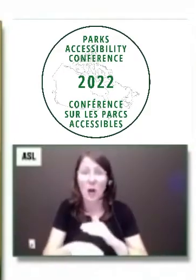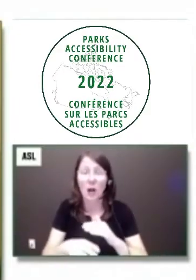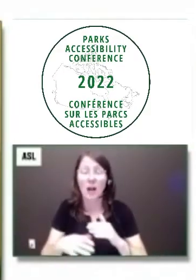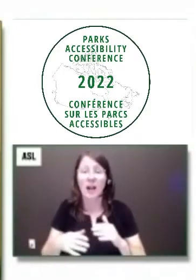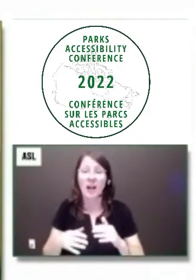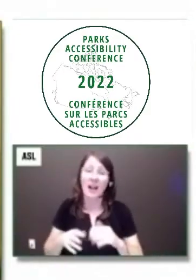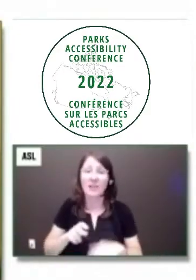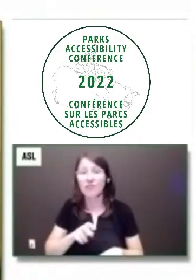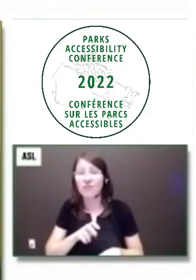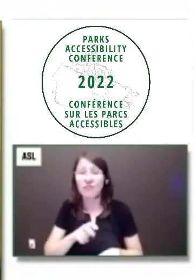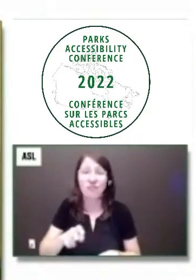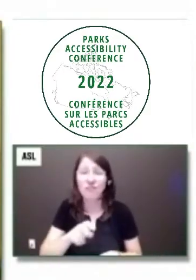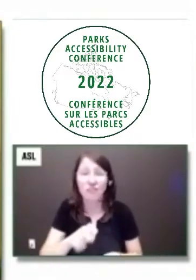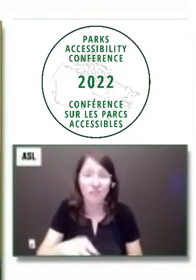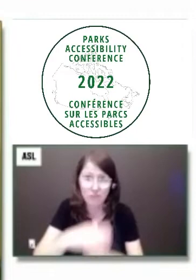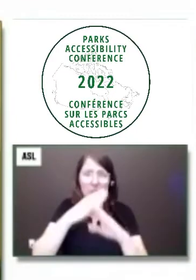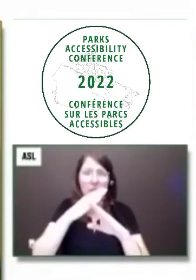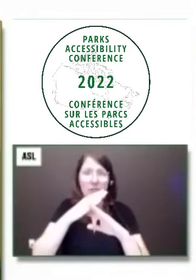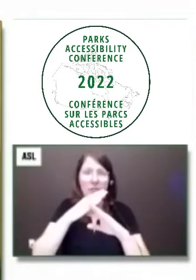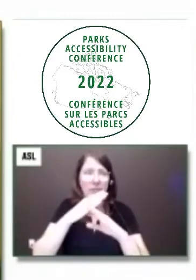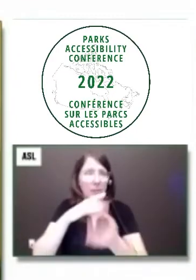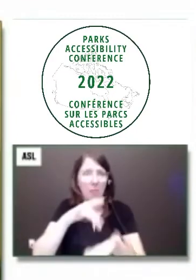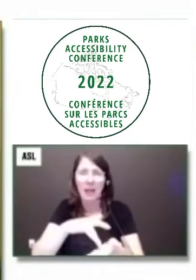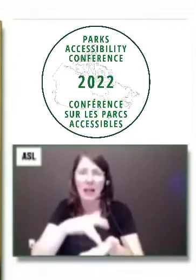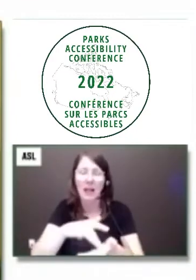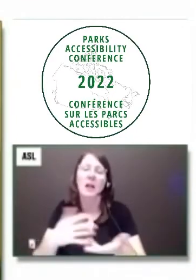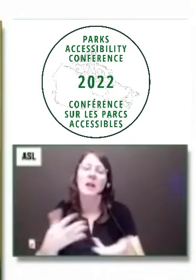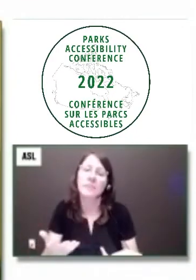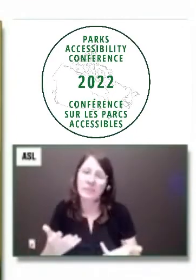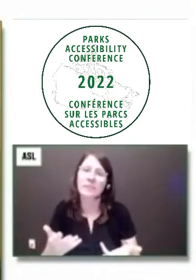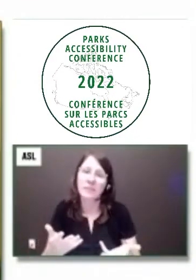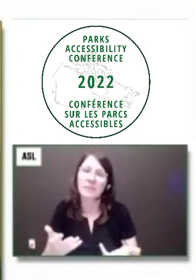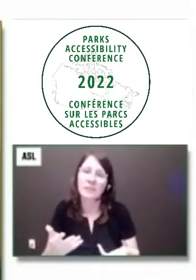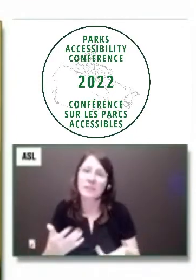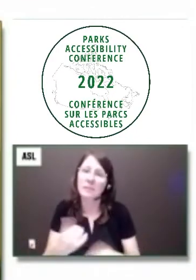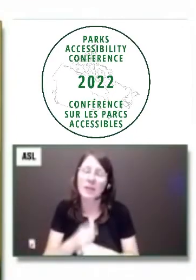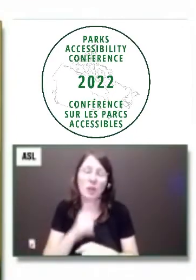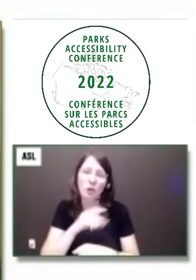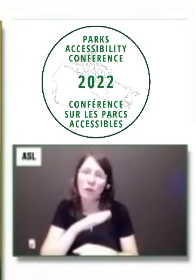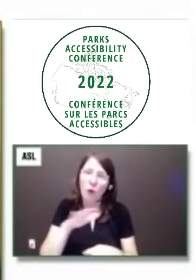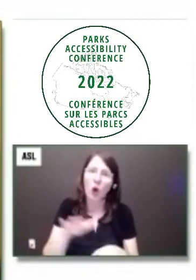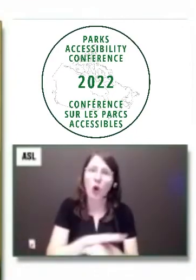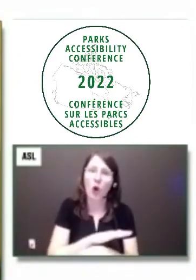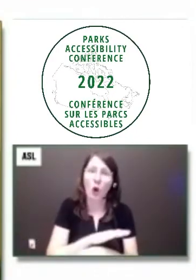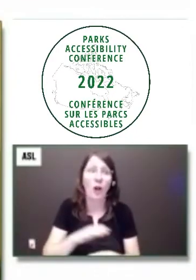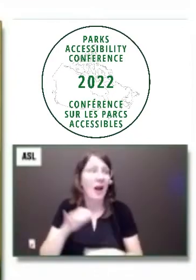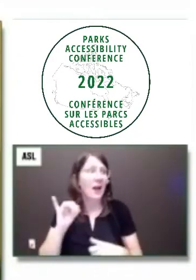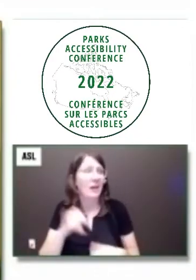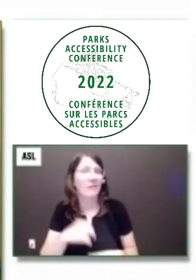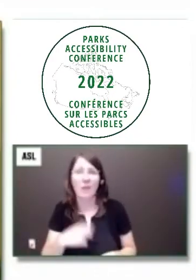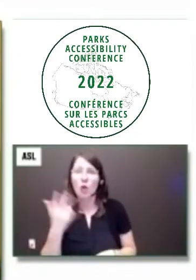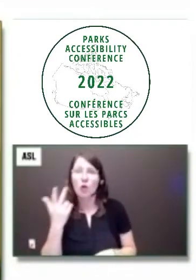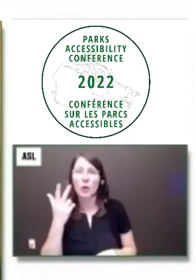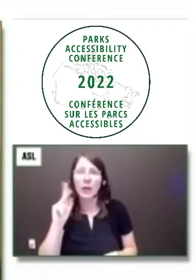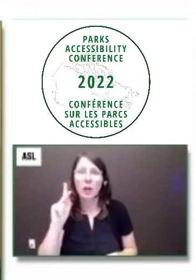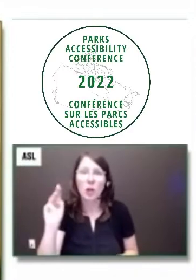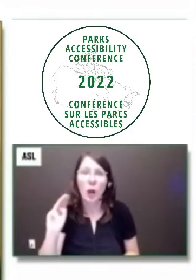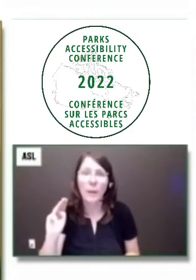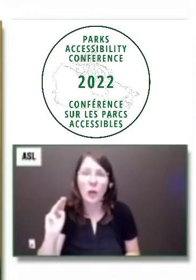it's advertised. If it's a 3-kilometer trail and only one or half of it, 50% of it is accessible,